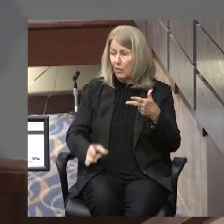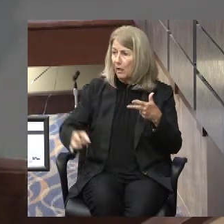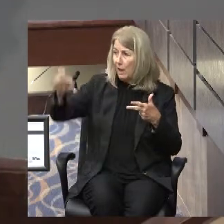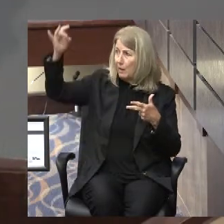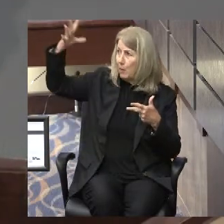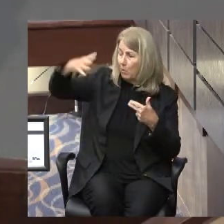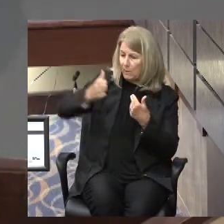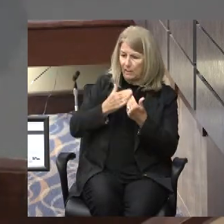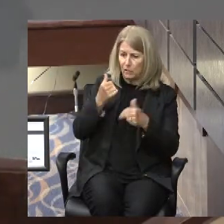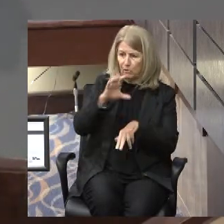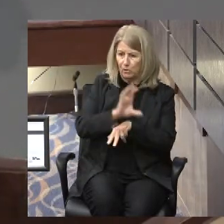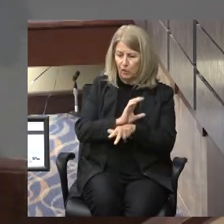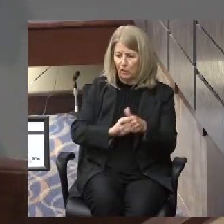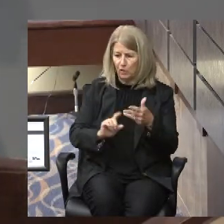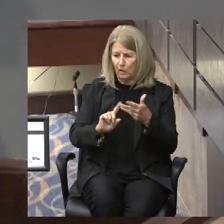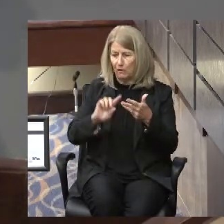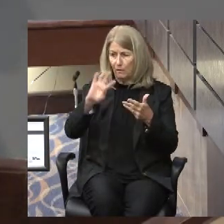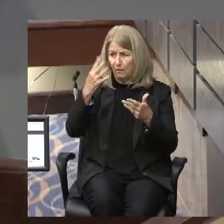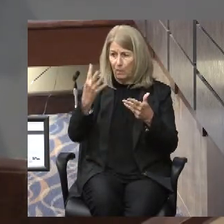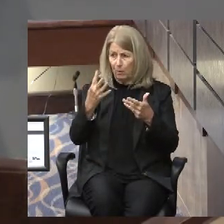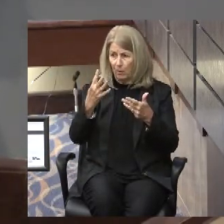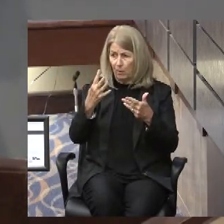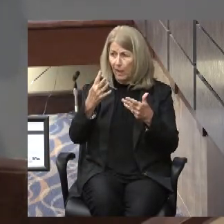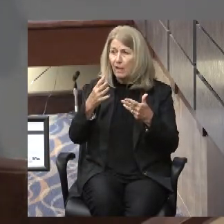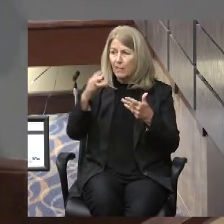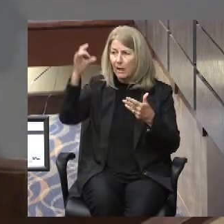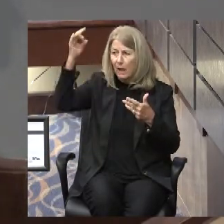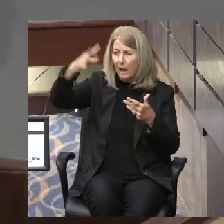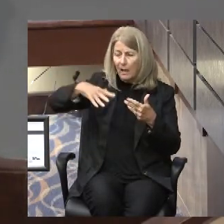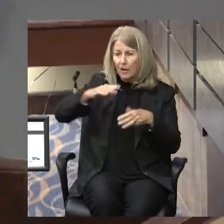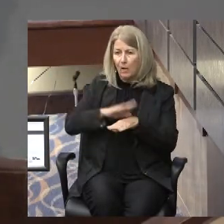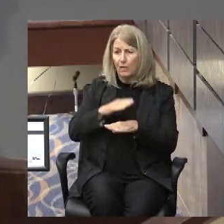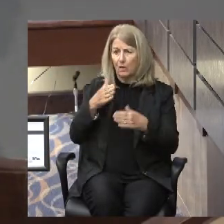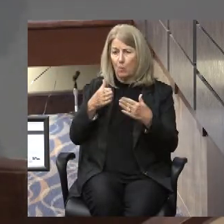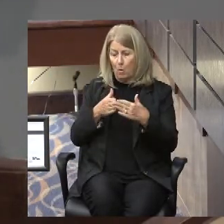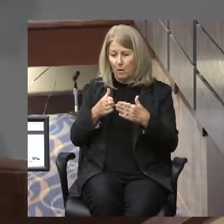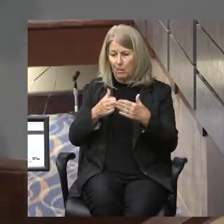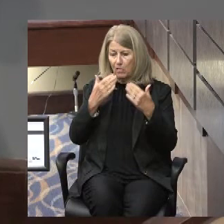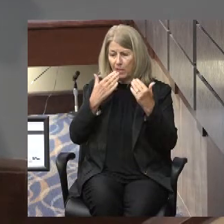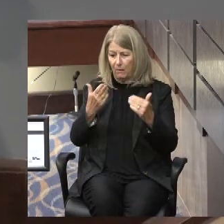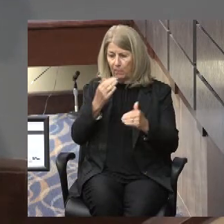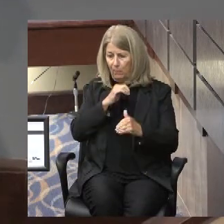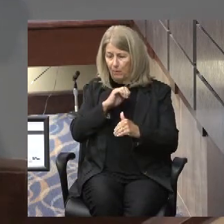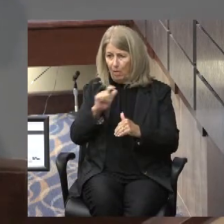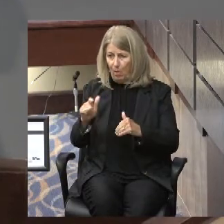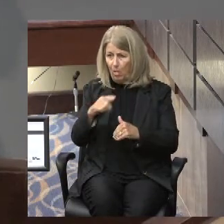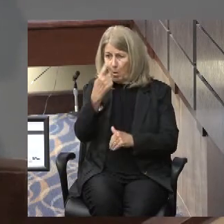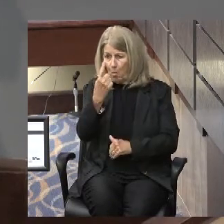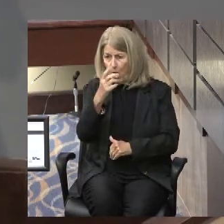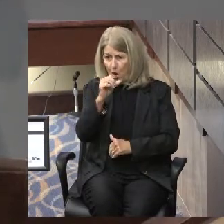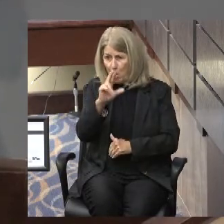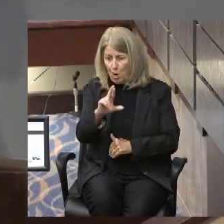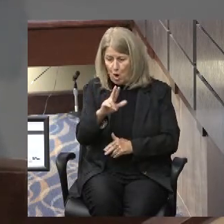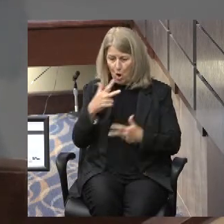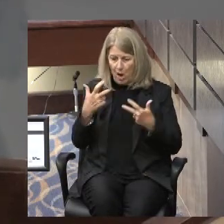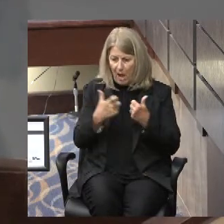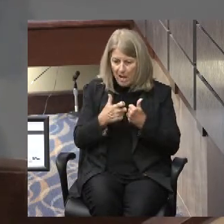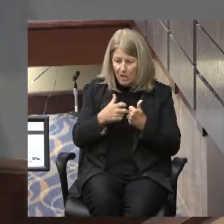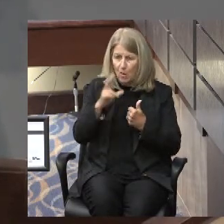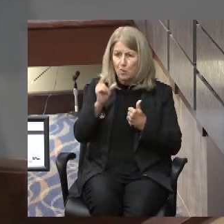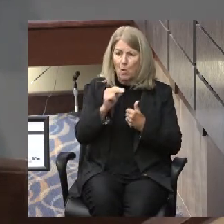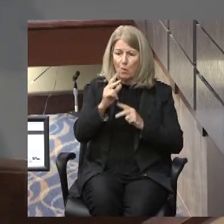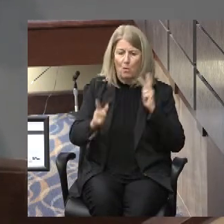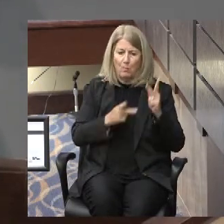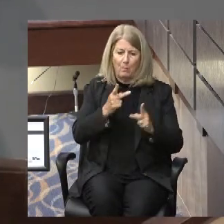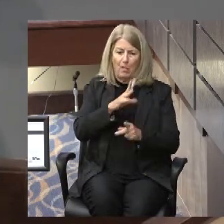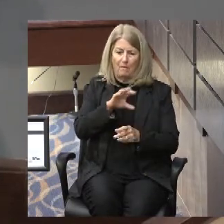and the fourth hit the light pole on the corner of Gorman and Bosque. Thankfully, these were all one-car accidents and no pedestrians were involved, but there is